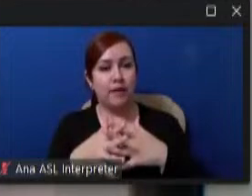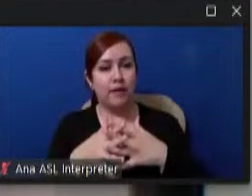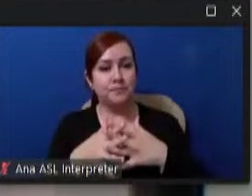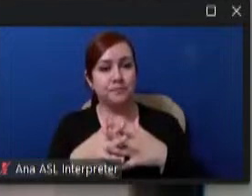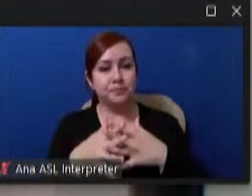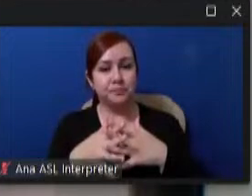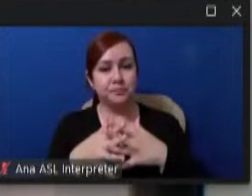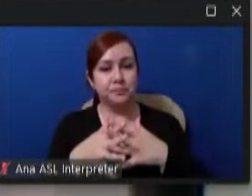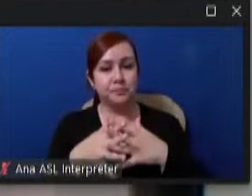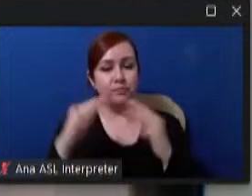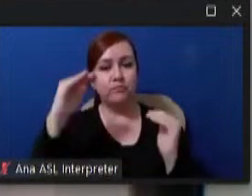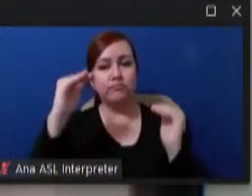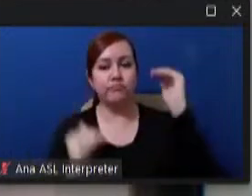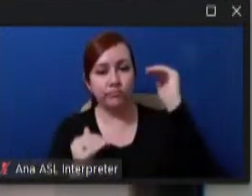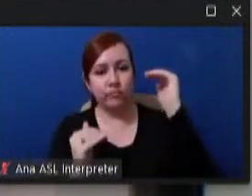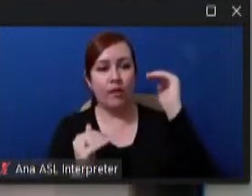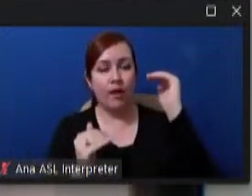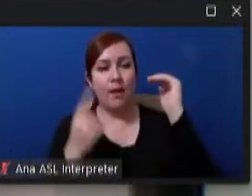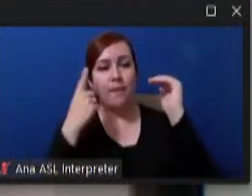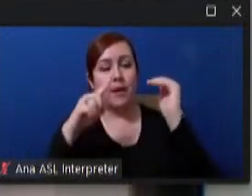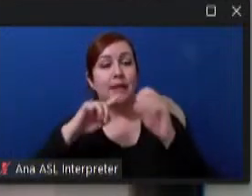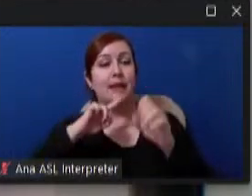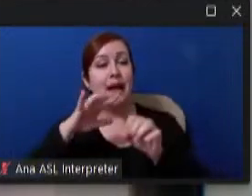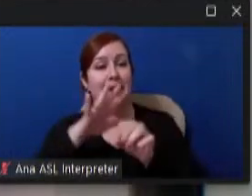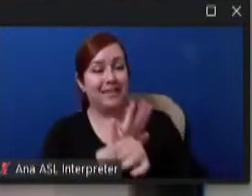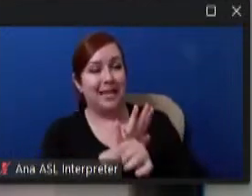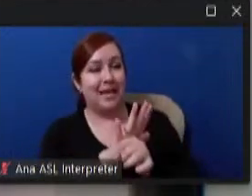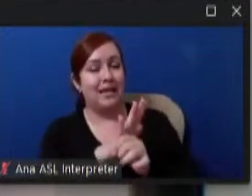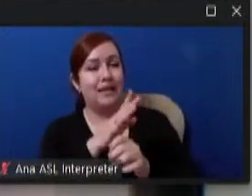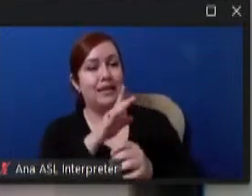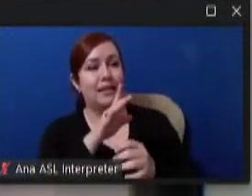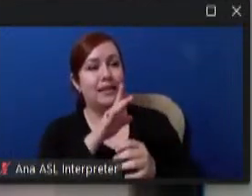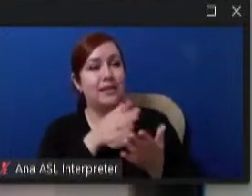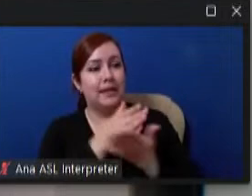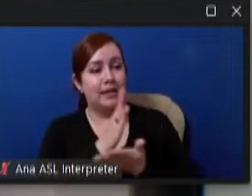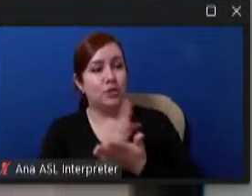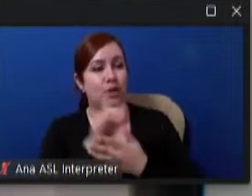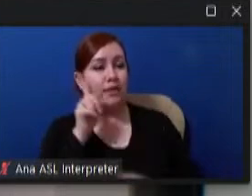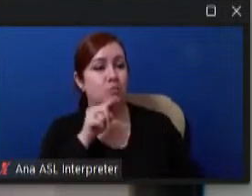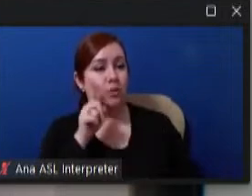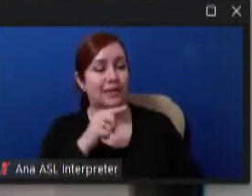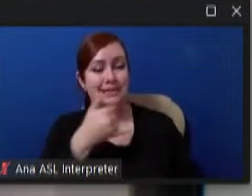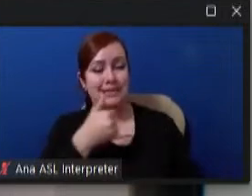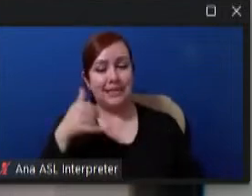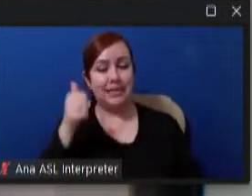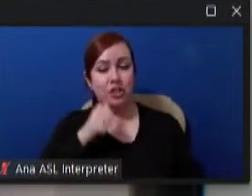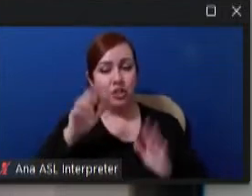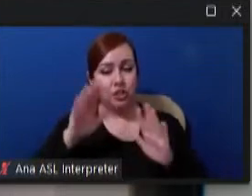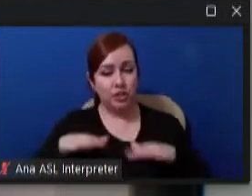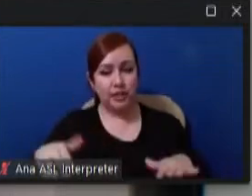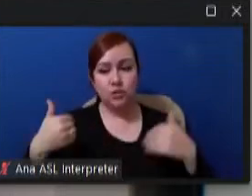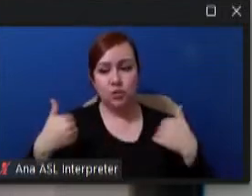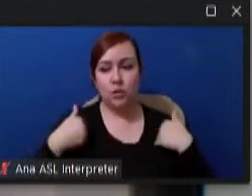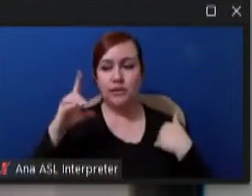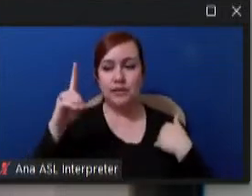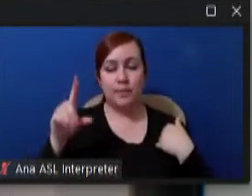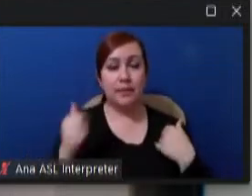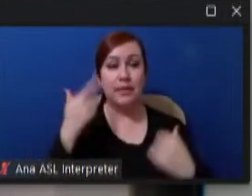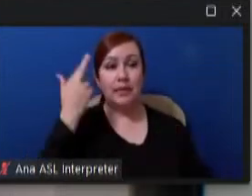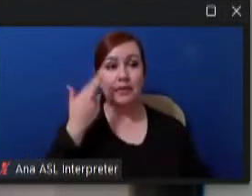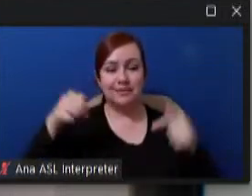sexual and reproductive health then incorporates different areas to provide these rights to women